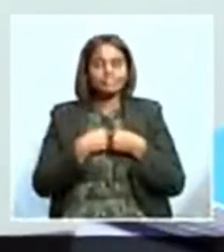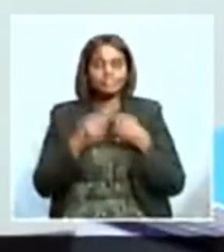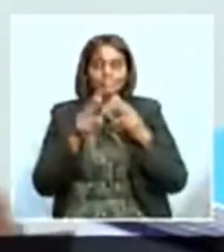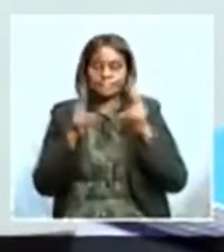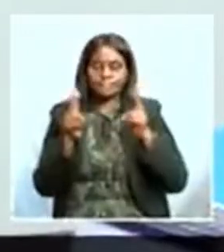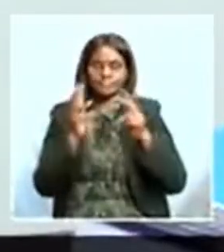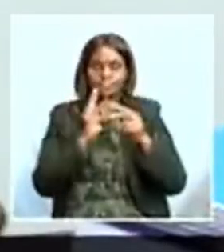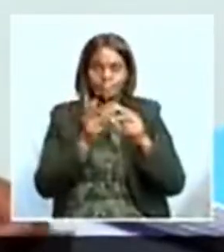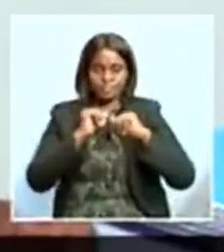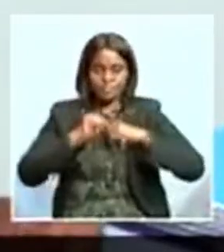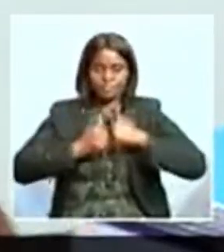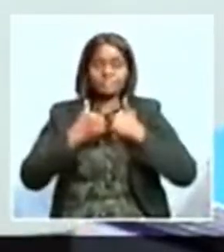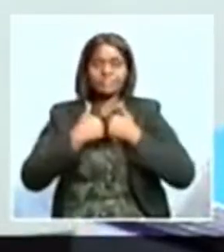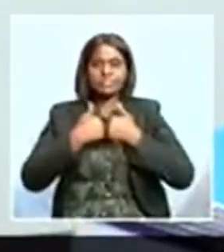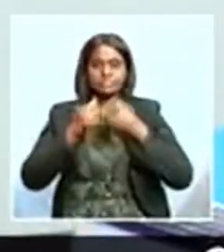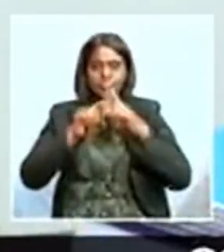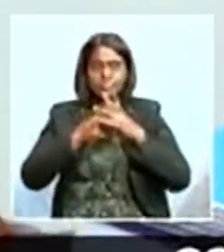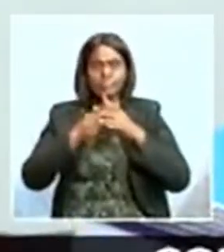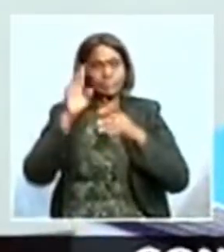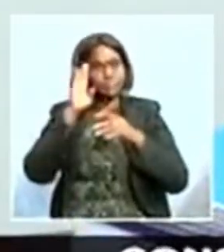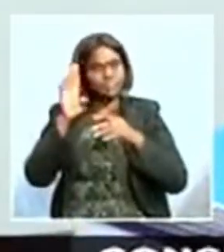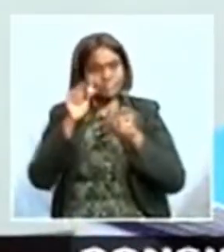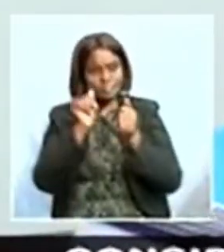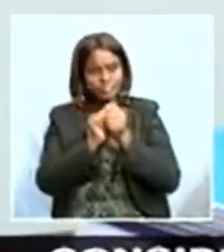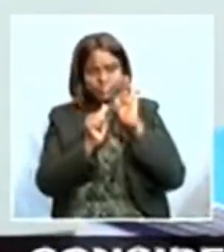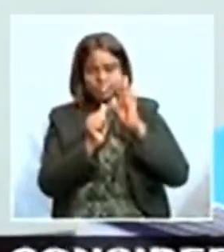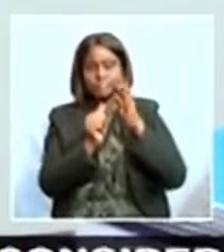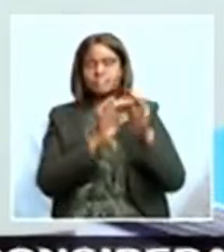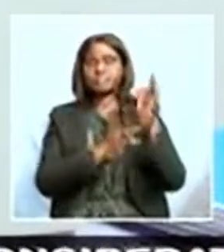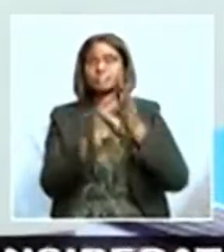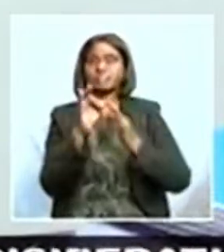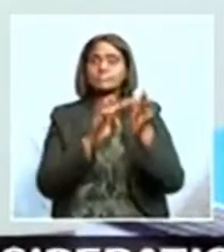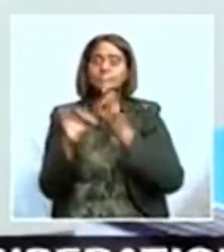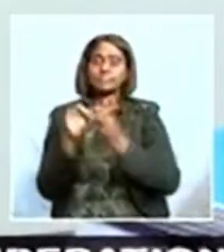So we will begin, sir, with your submission.